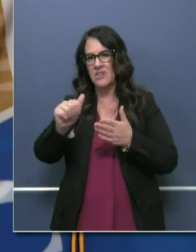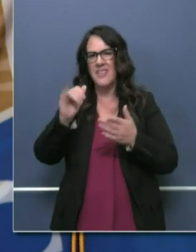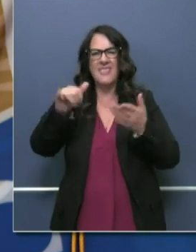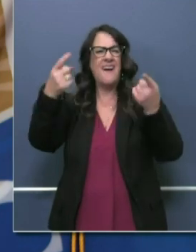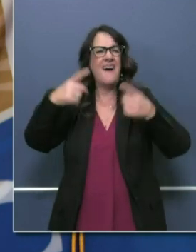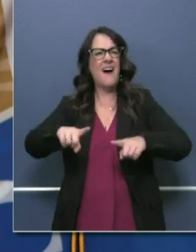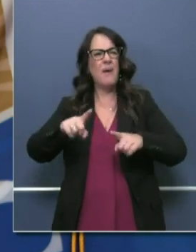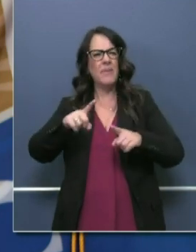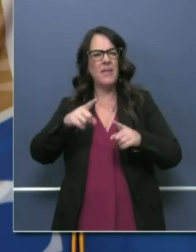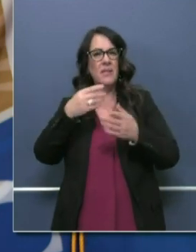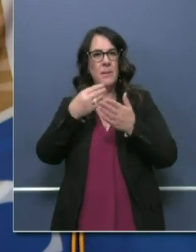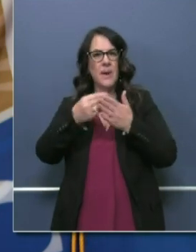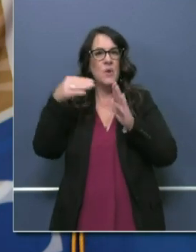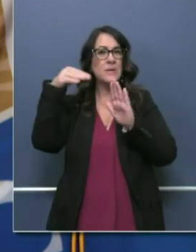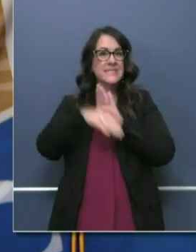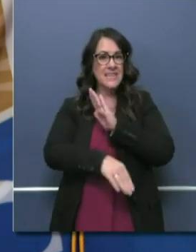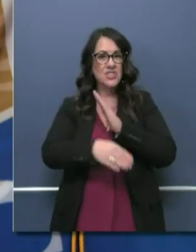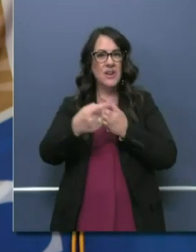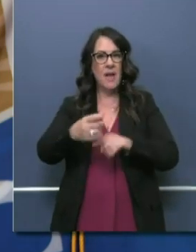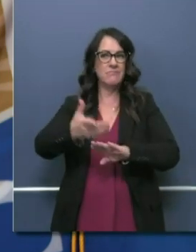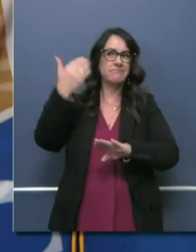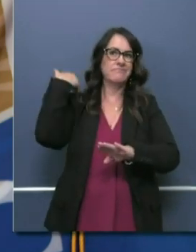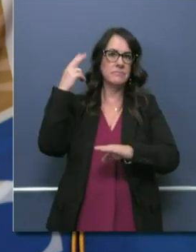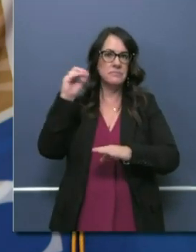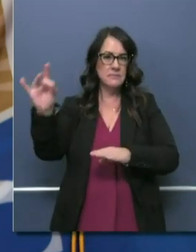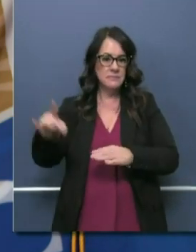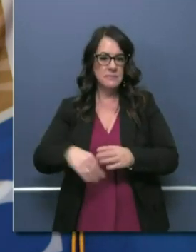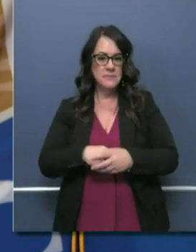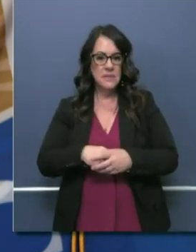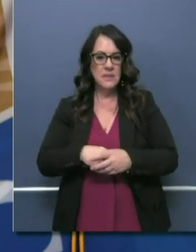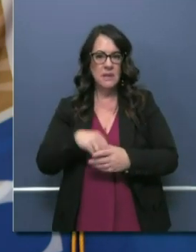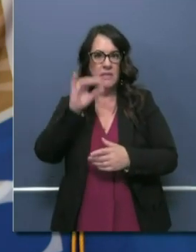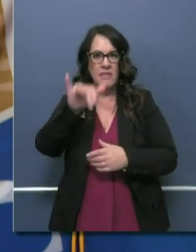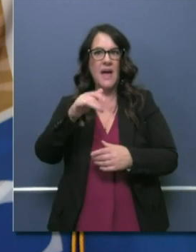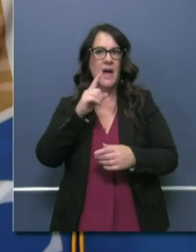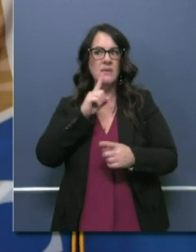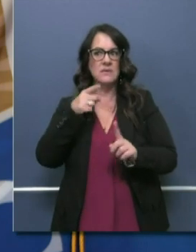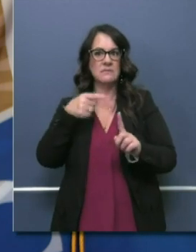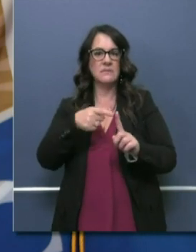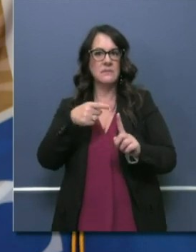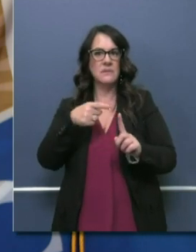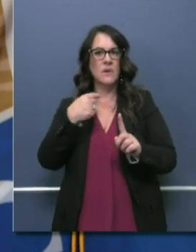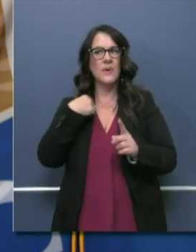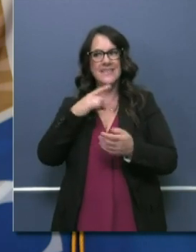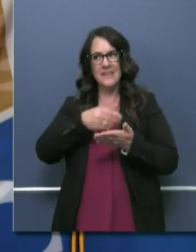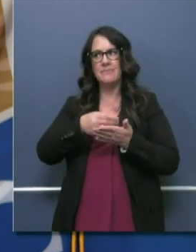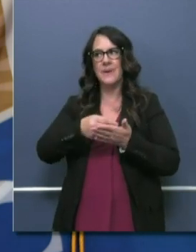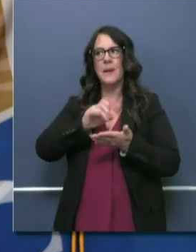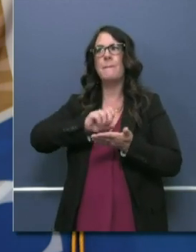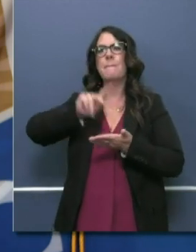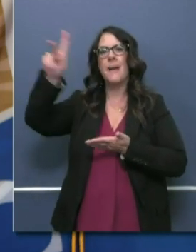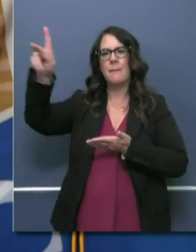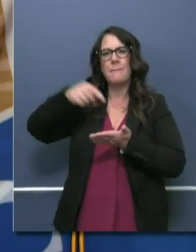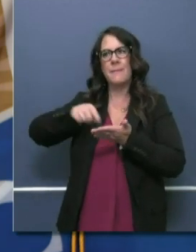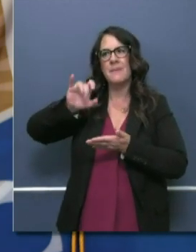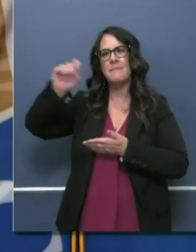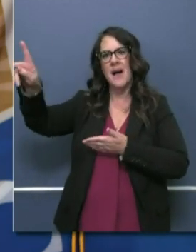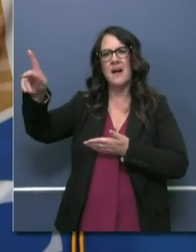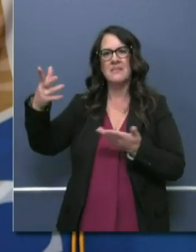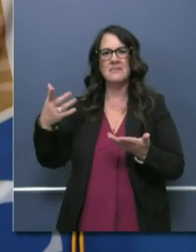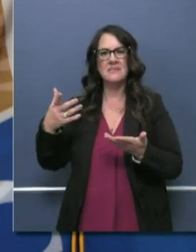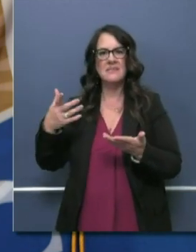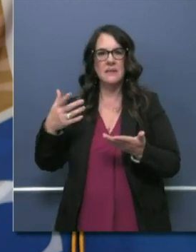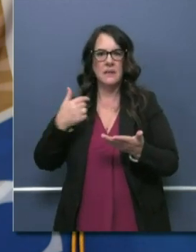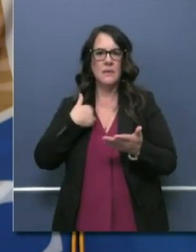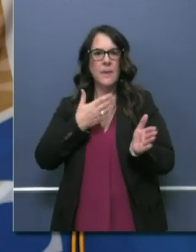Great Recession, we were able to claw back and pay that back. That would be a process that we would once again engage in to pay